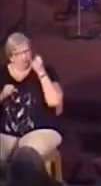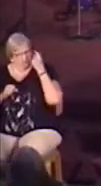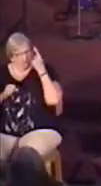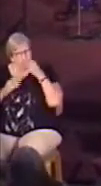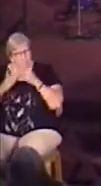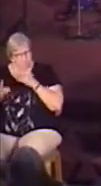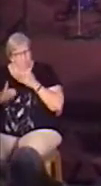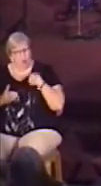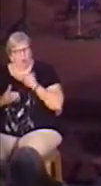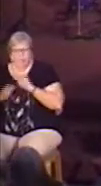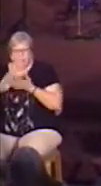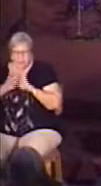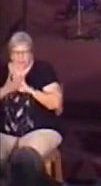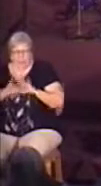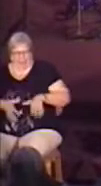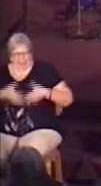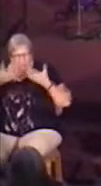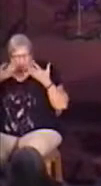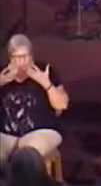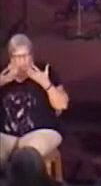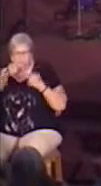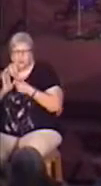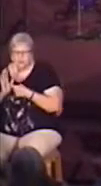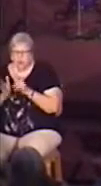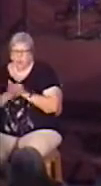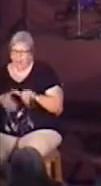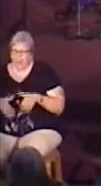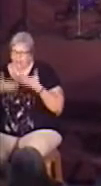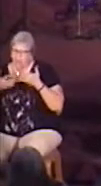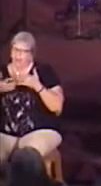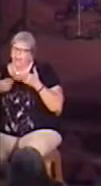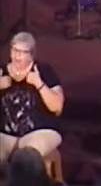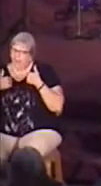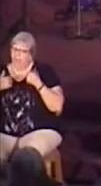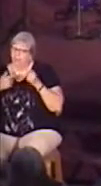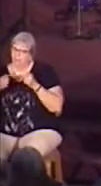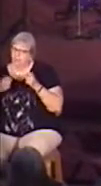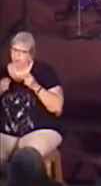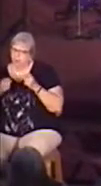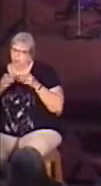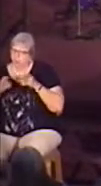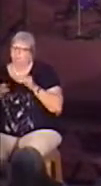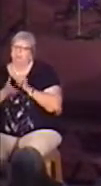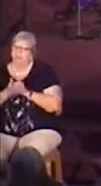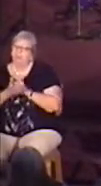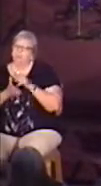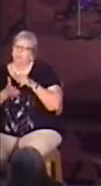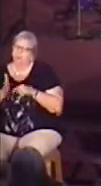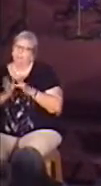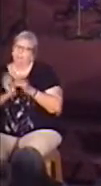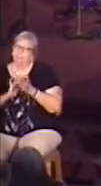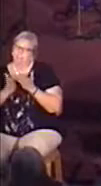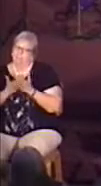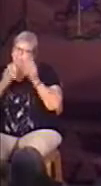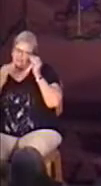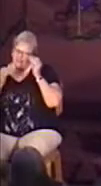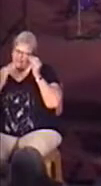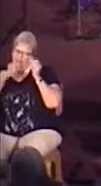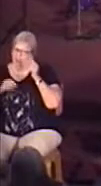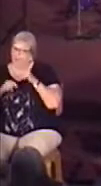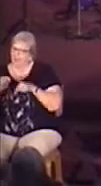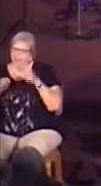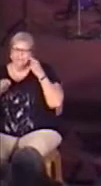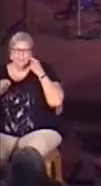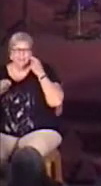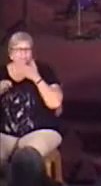become angry or we express that anger in a controlled way, that's what the Bible teaches us. And you know, I can't think of a better example than